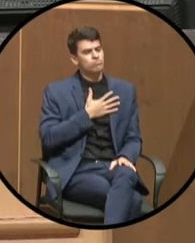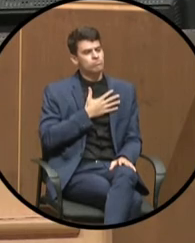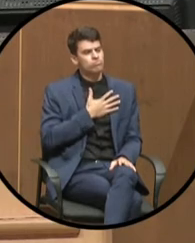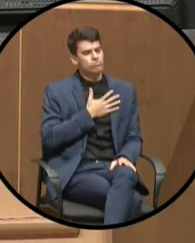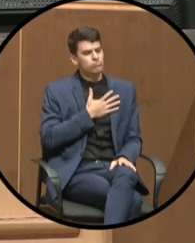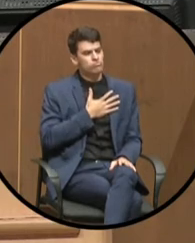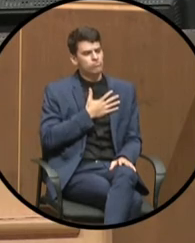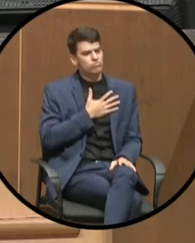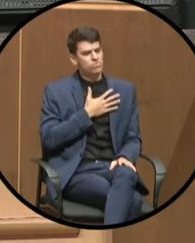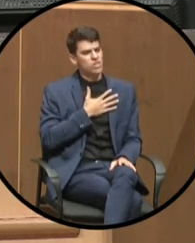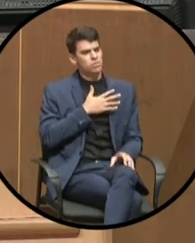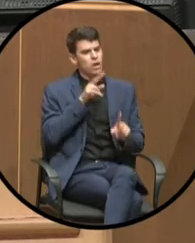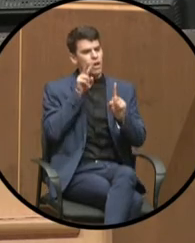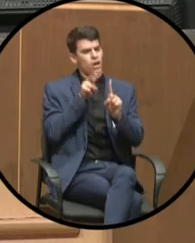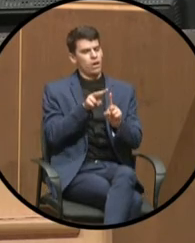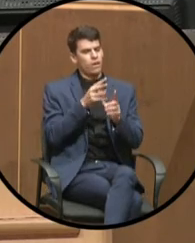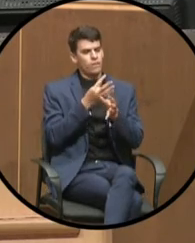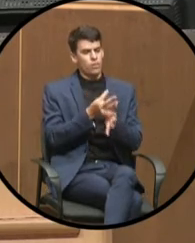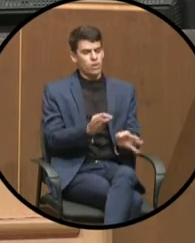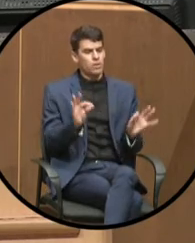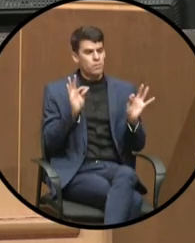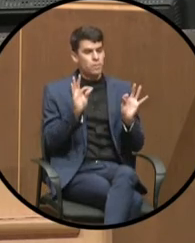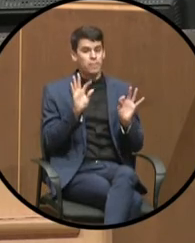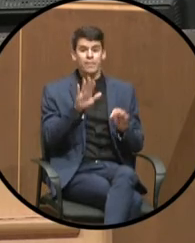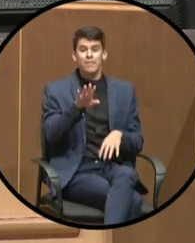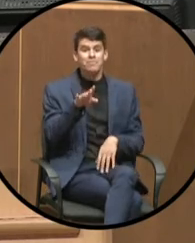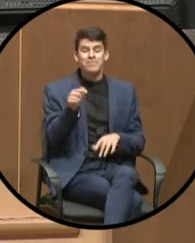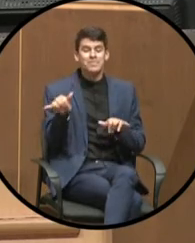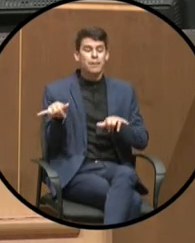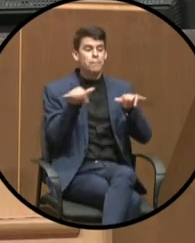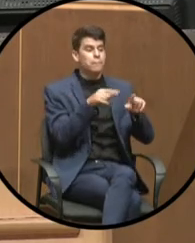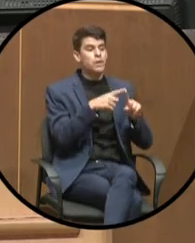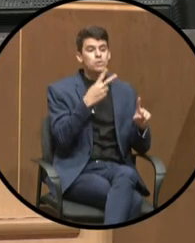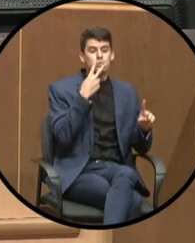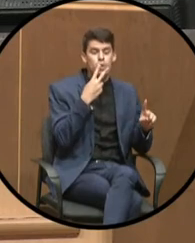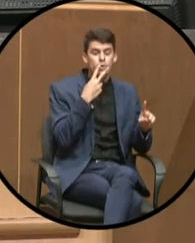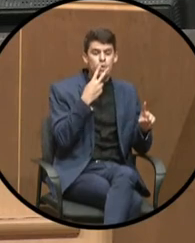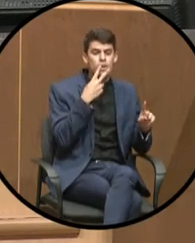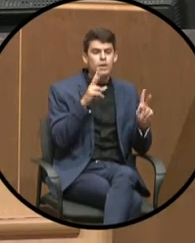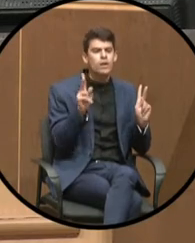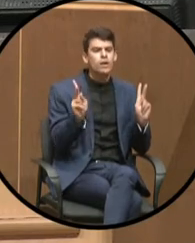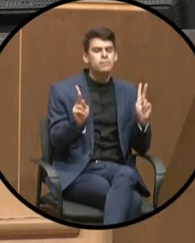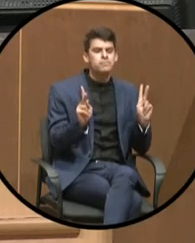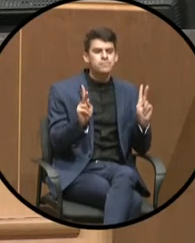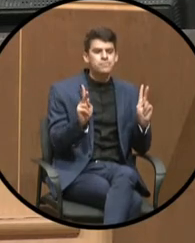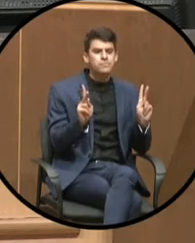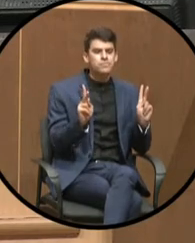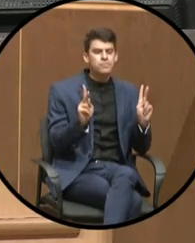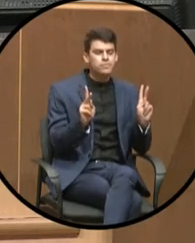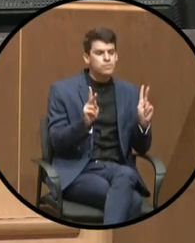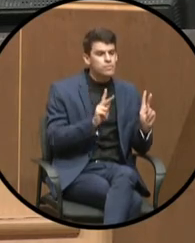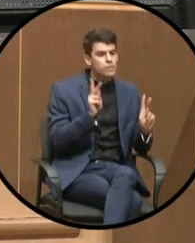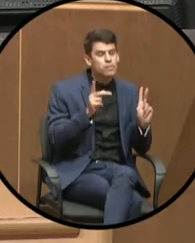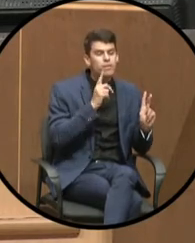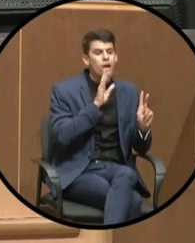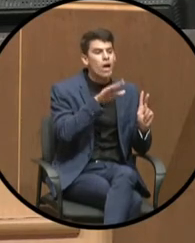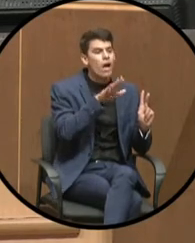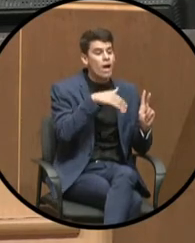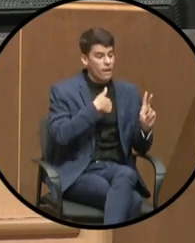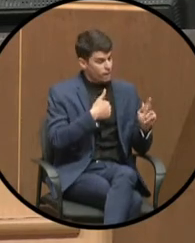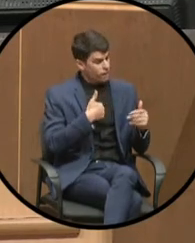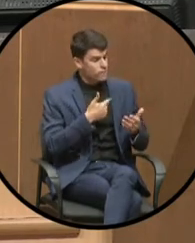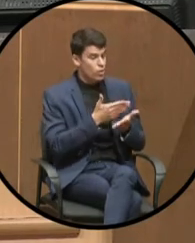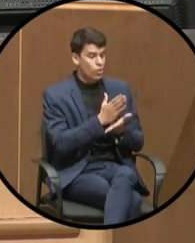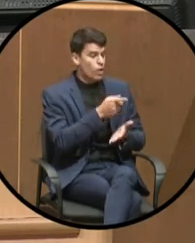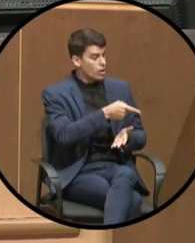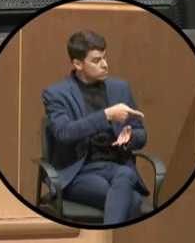that's my caliber for free. I look at smoking and, you know, people ask, well, if I have the right to tell my